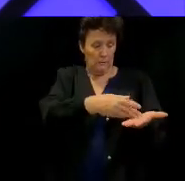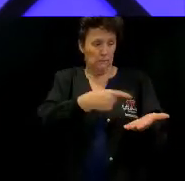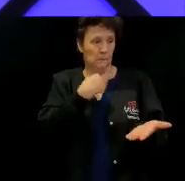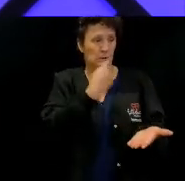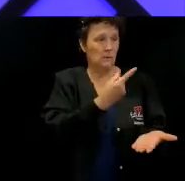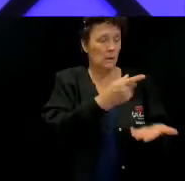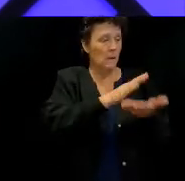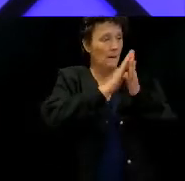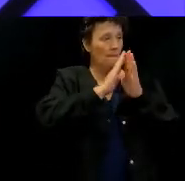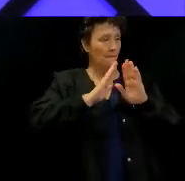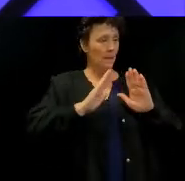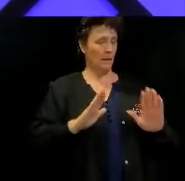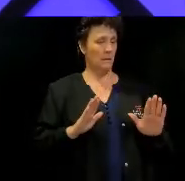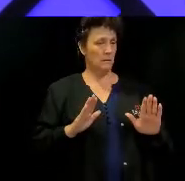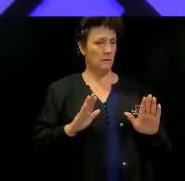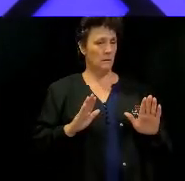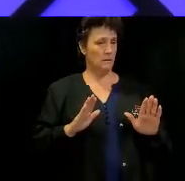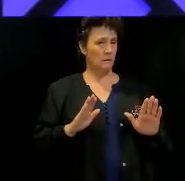peace to you.